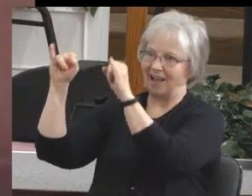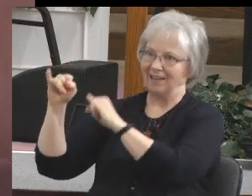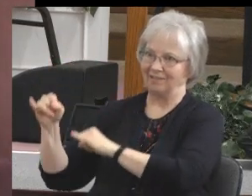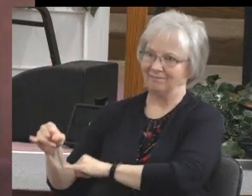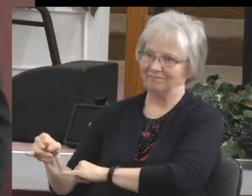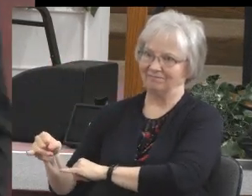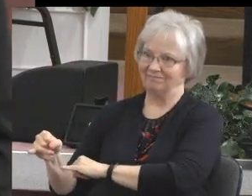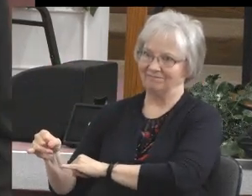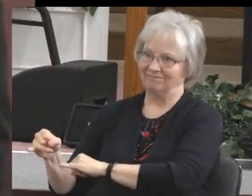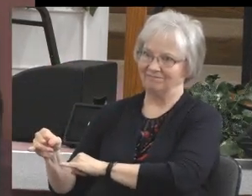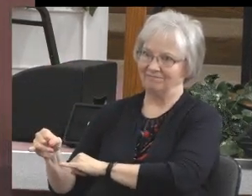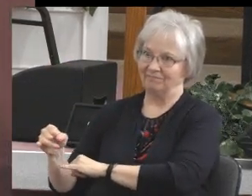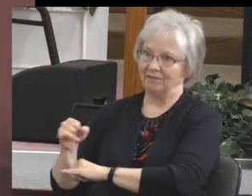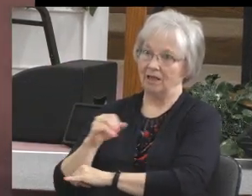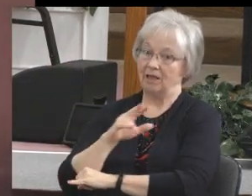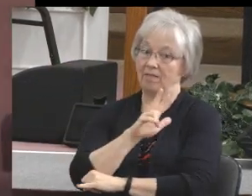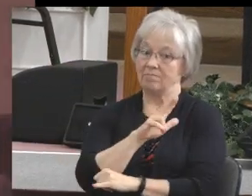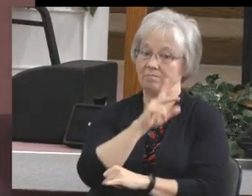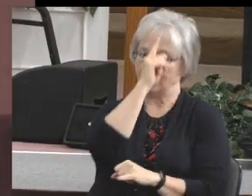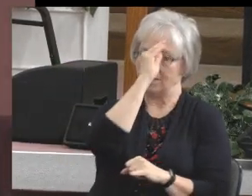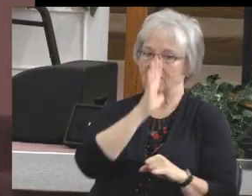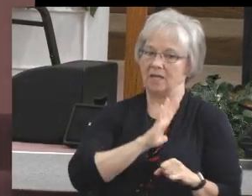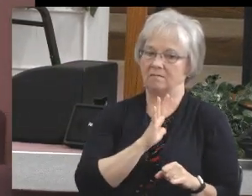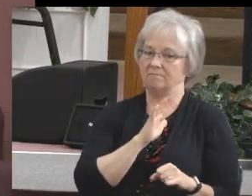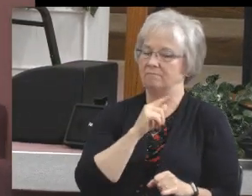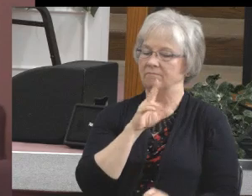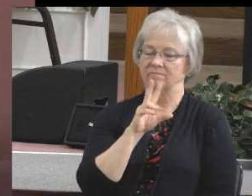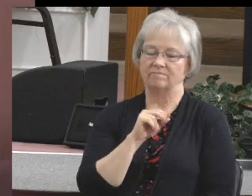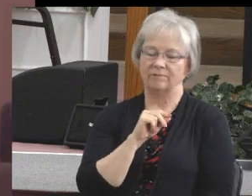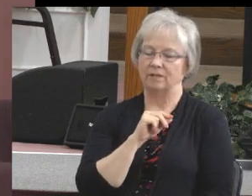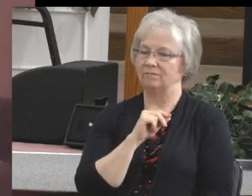These three individuals chose not to.